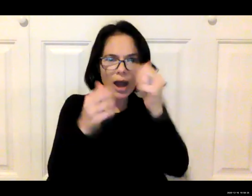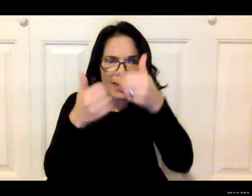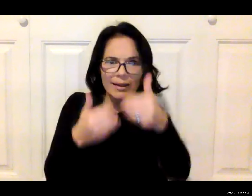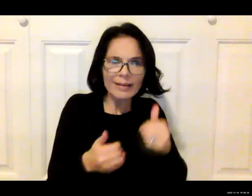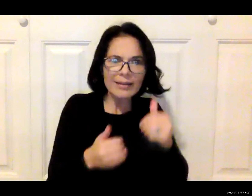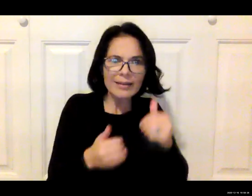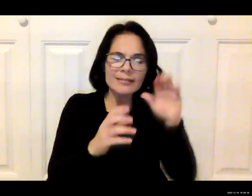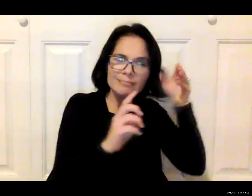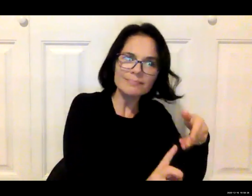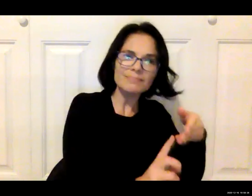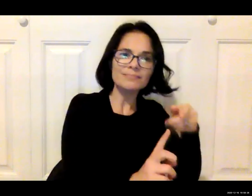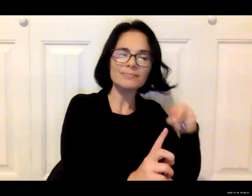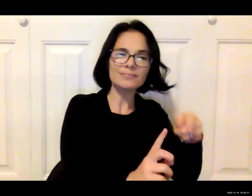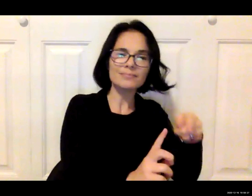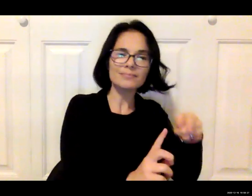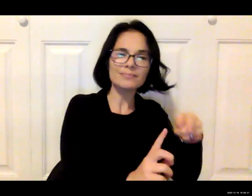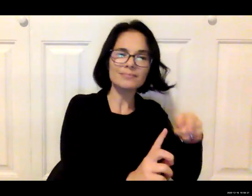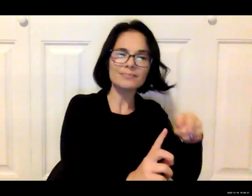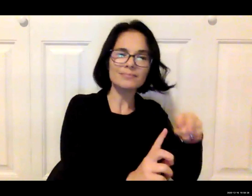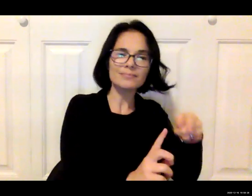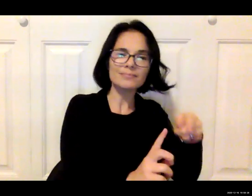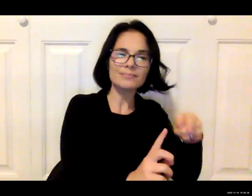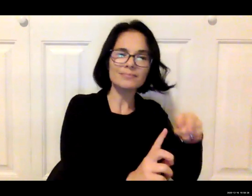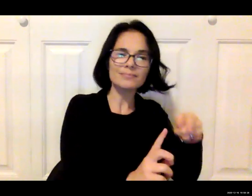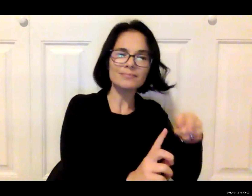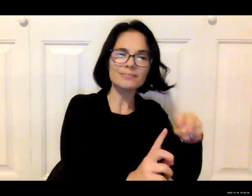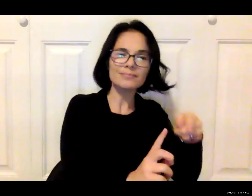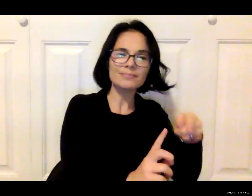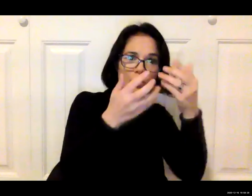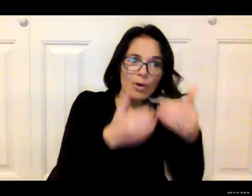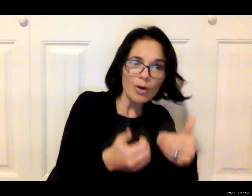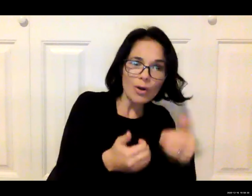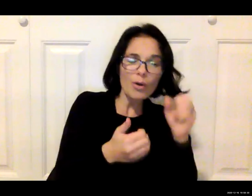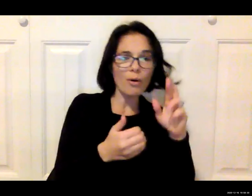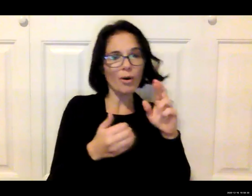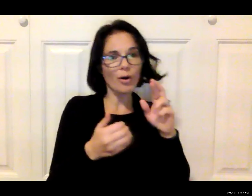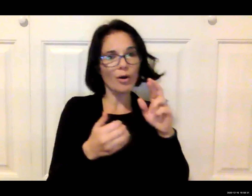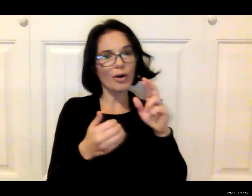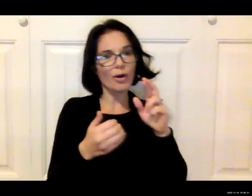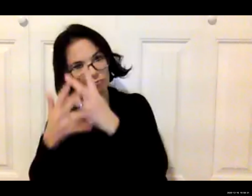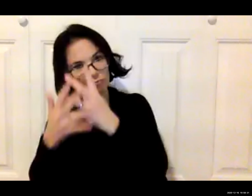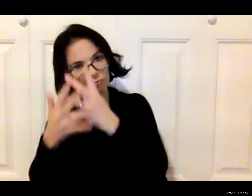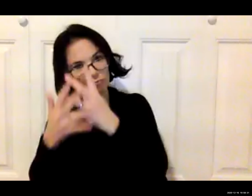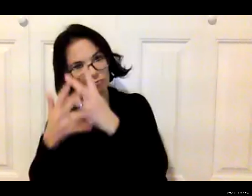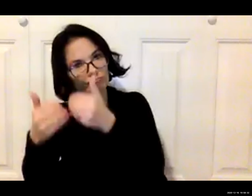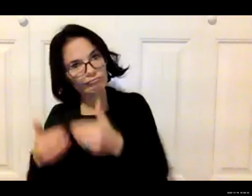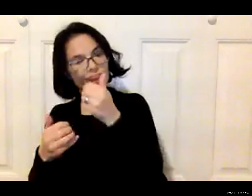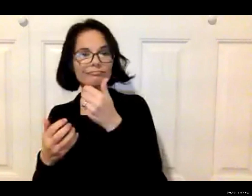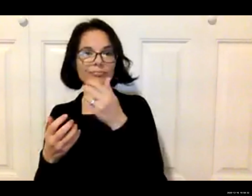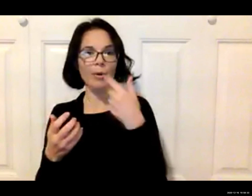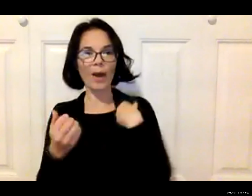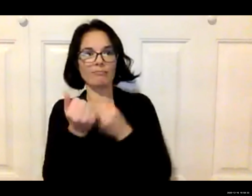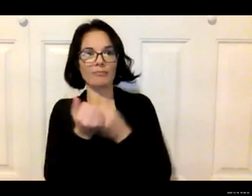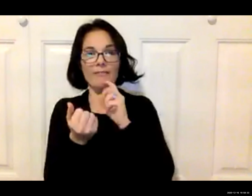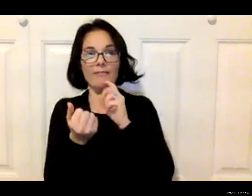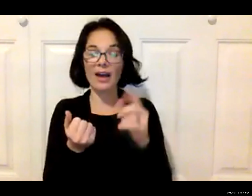County to either give access to that or to actually disaggregate that. But I would encourage folks to look that up. You can contact